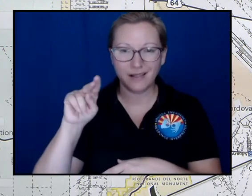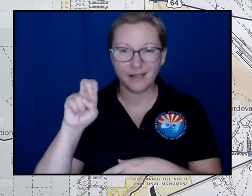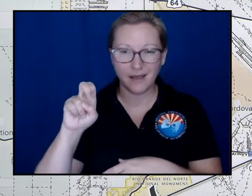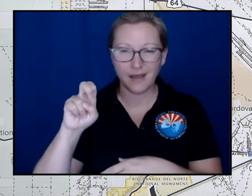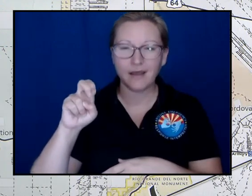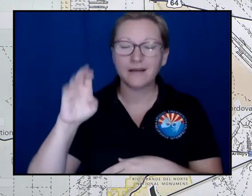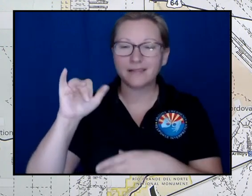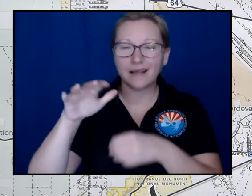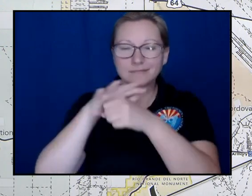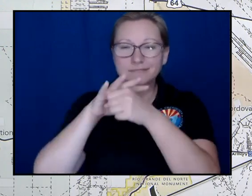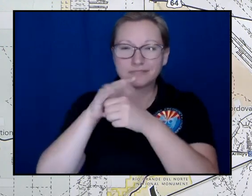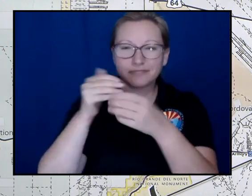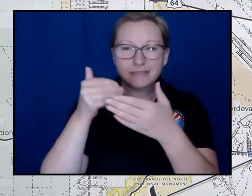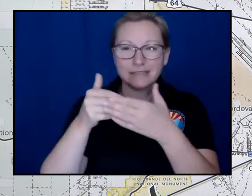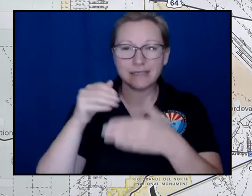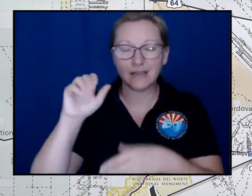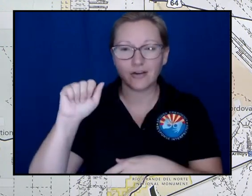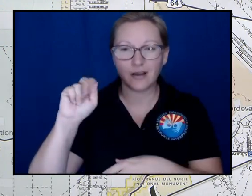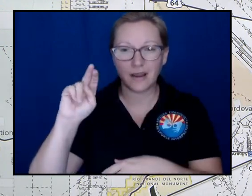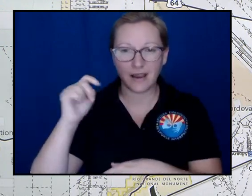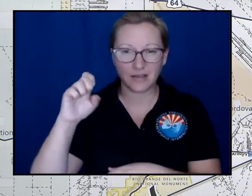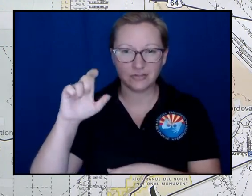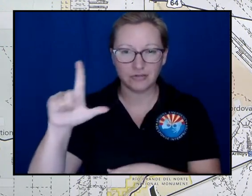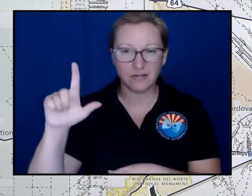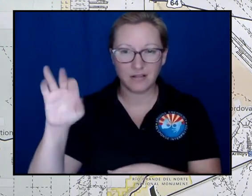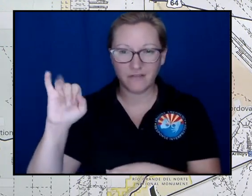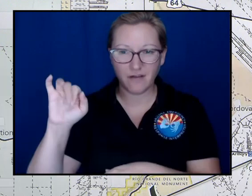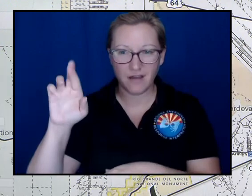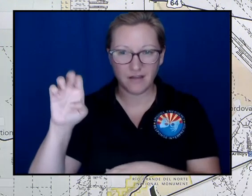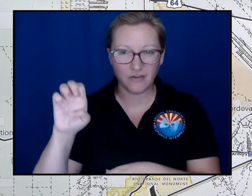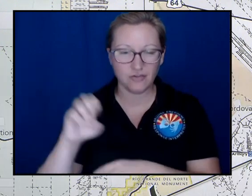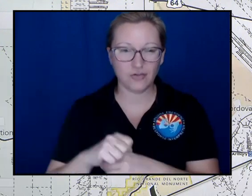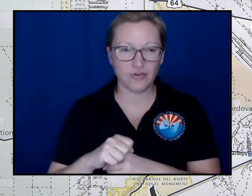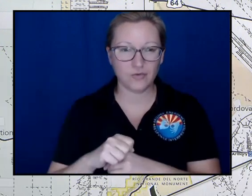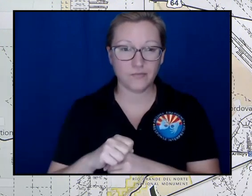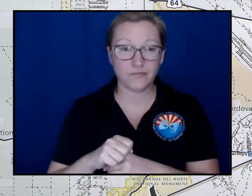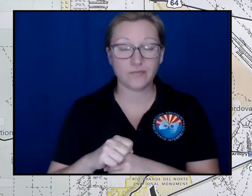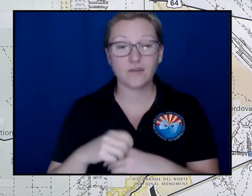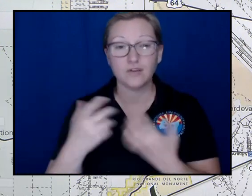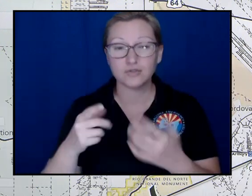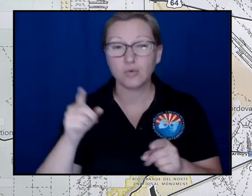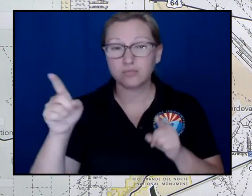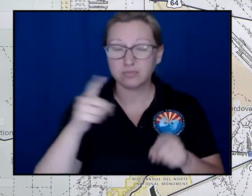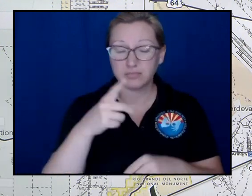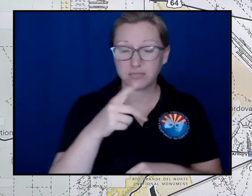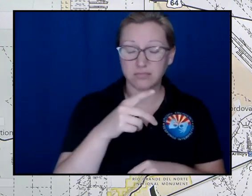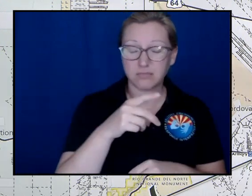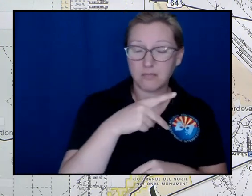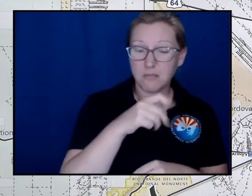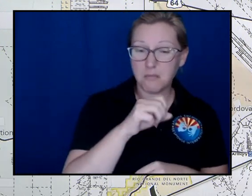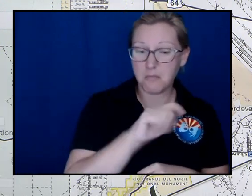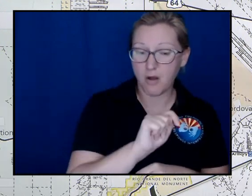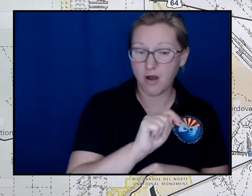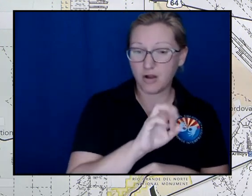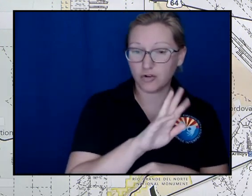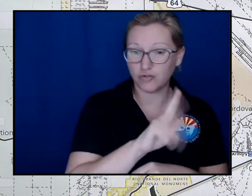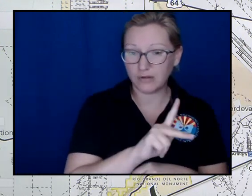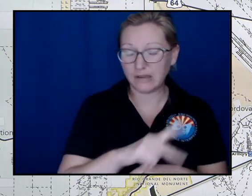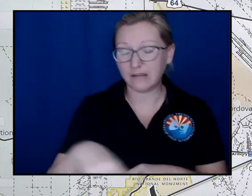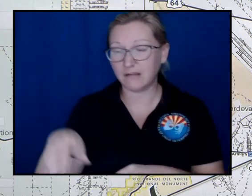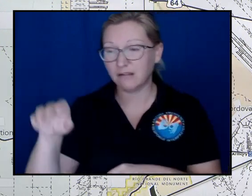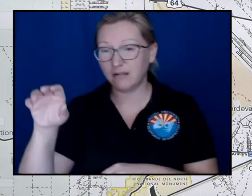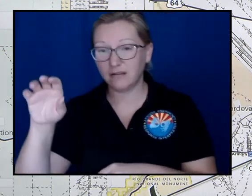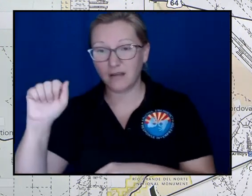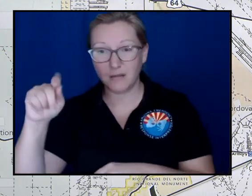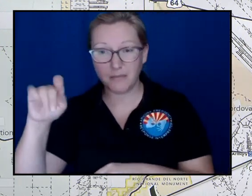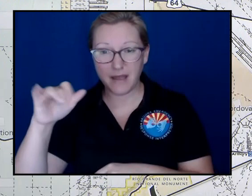So speaking of this Apache line, that's pretty much similar to the Pot Creek. These folks are continuing to skid logs to different decks, and